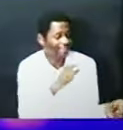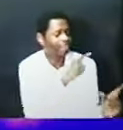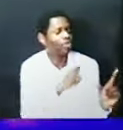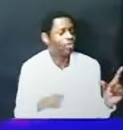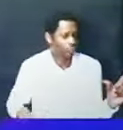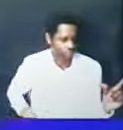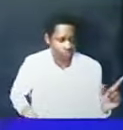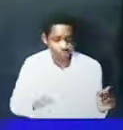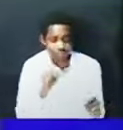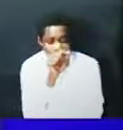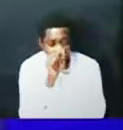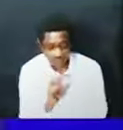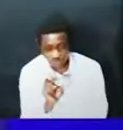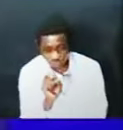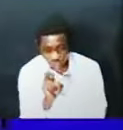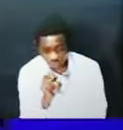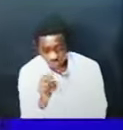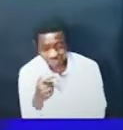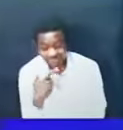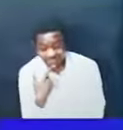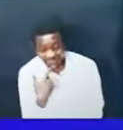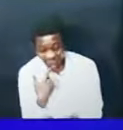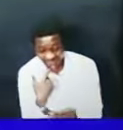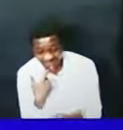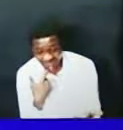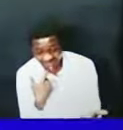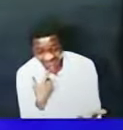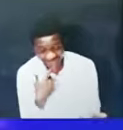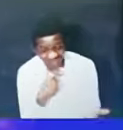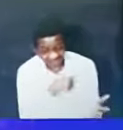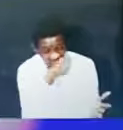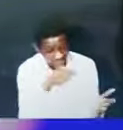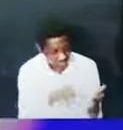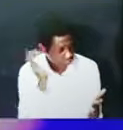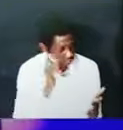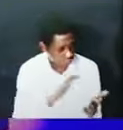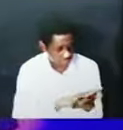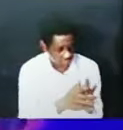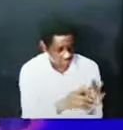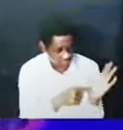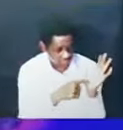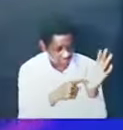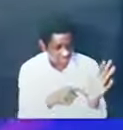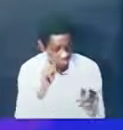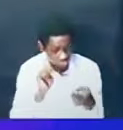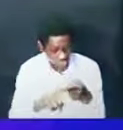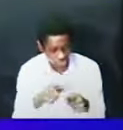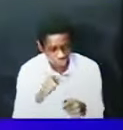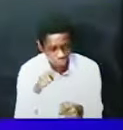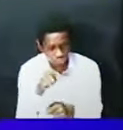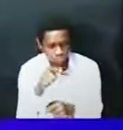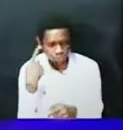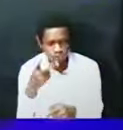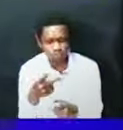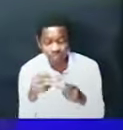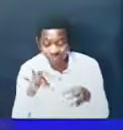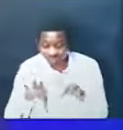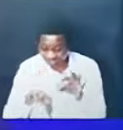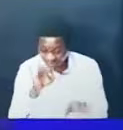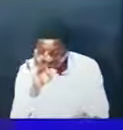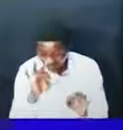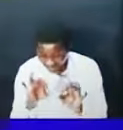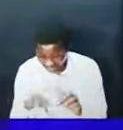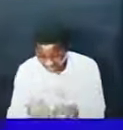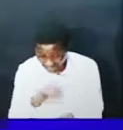Verse 12 says this. This will be a sign to you. You will find a baby wrapped in cloth